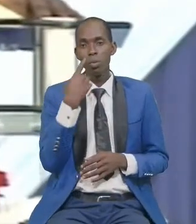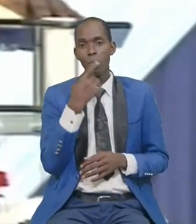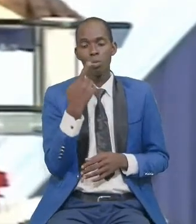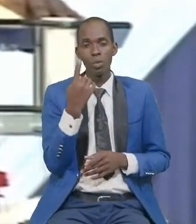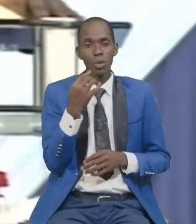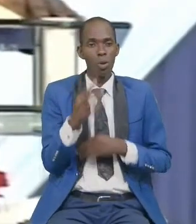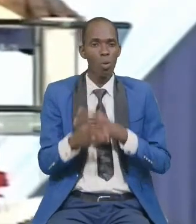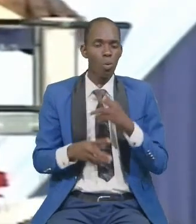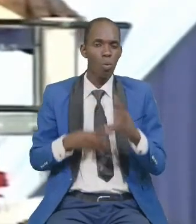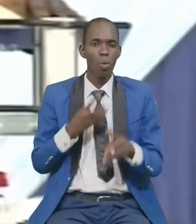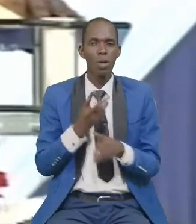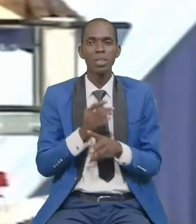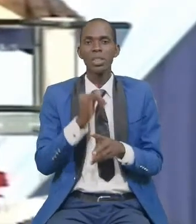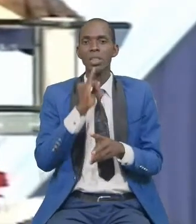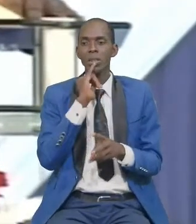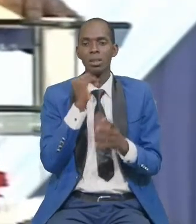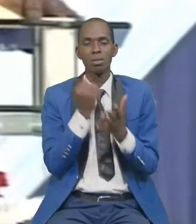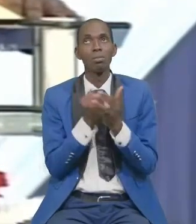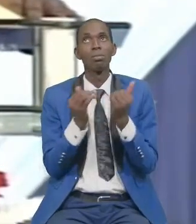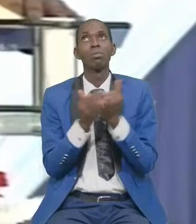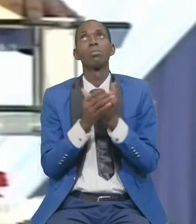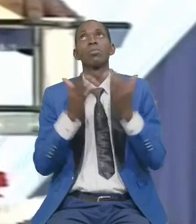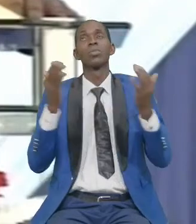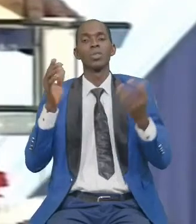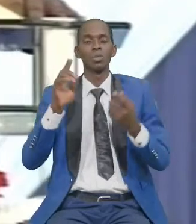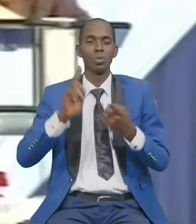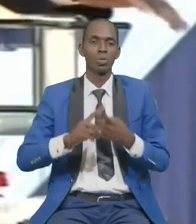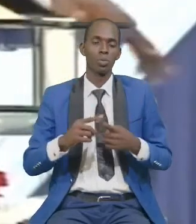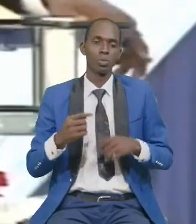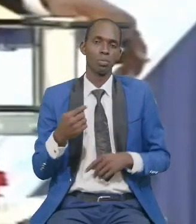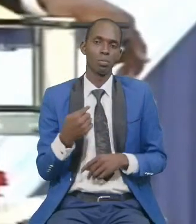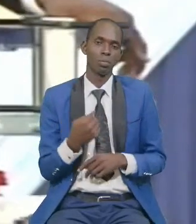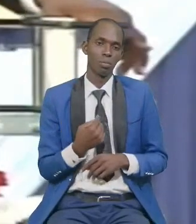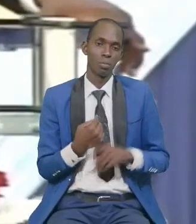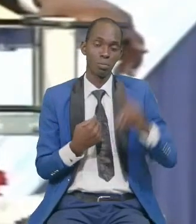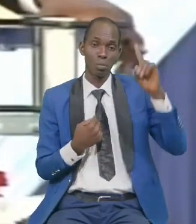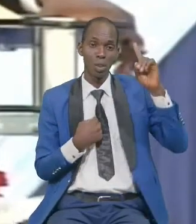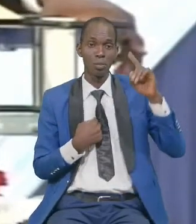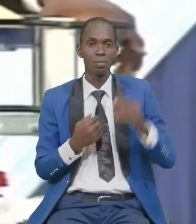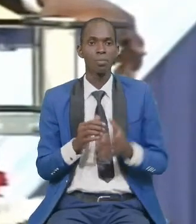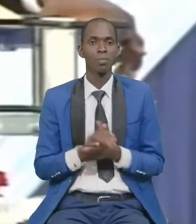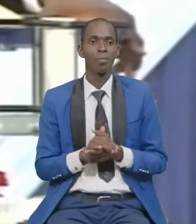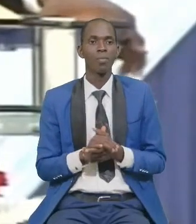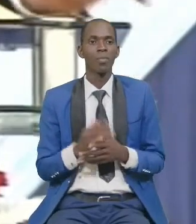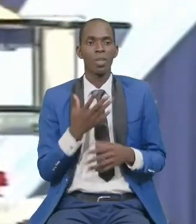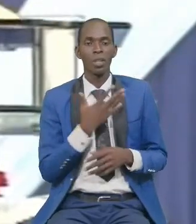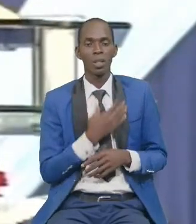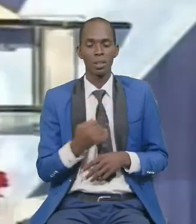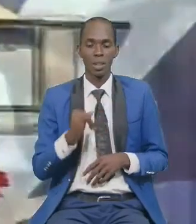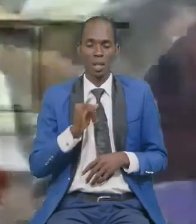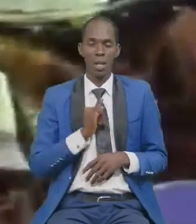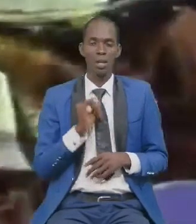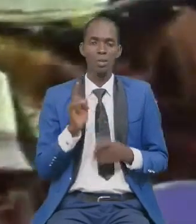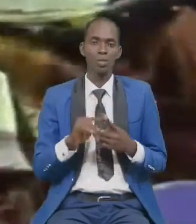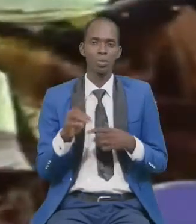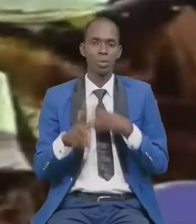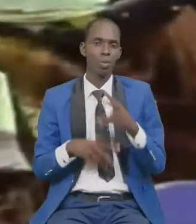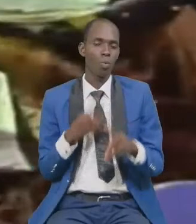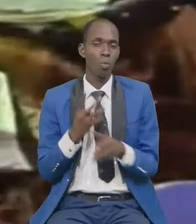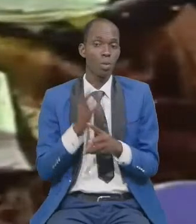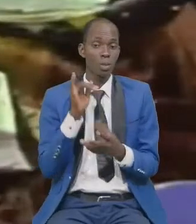is crucified unto me, and I unto the world. That's what he